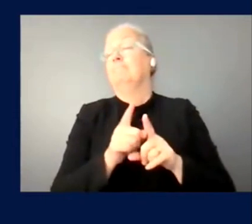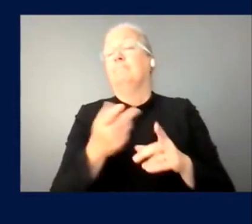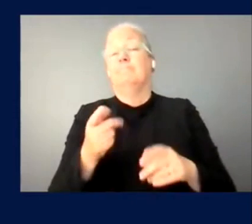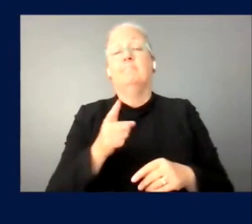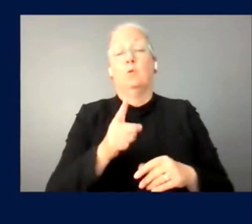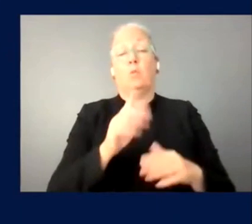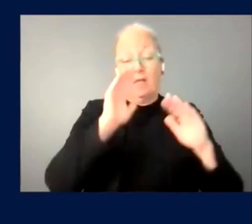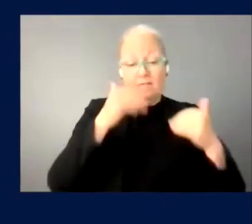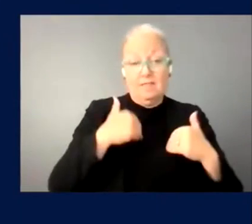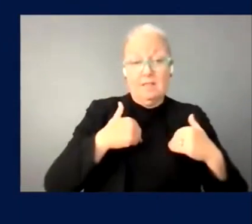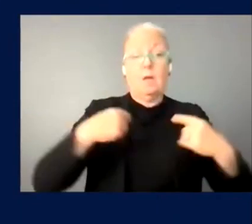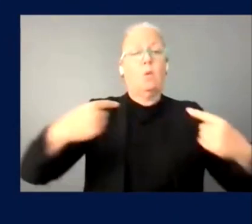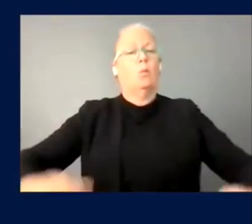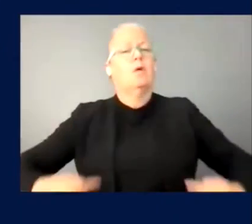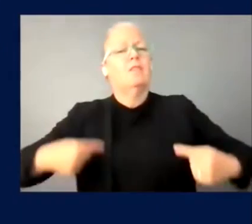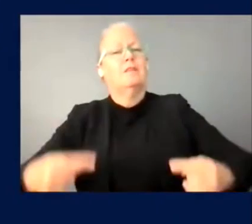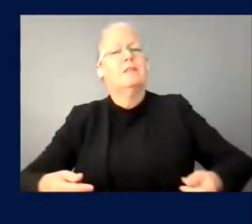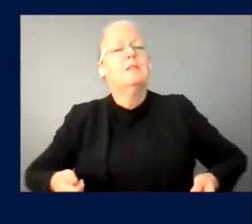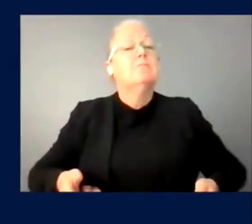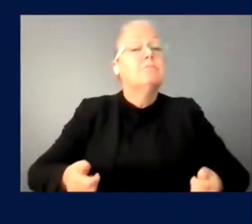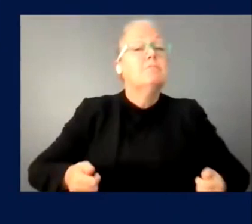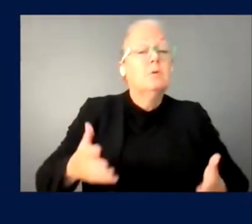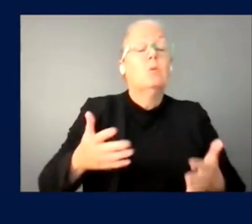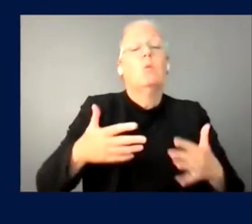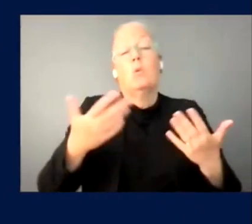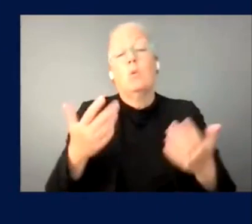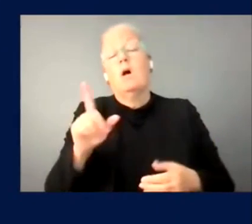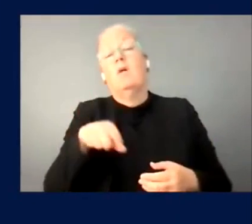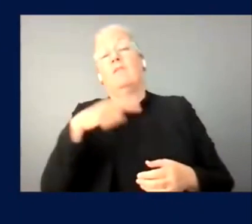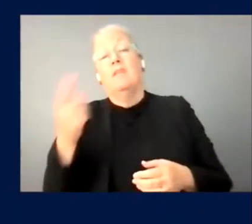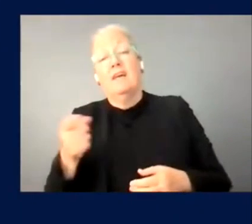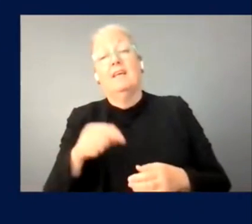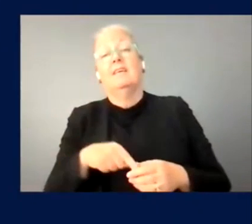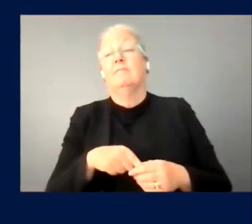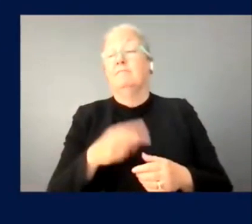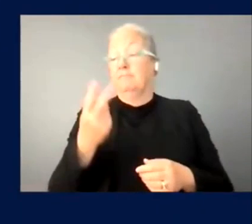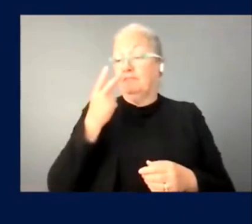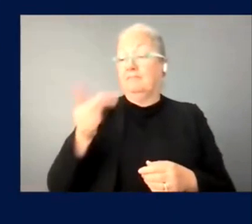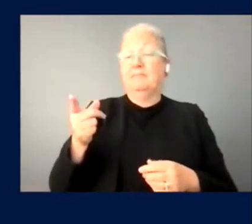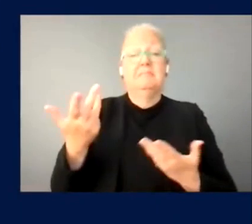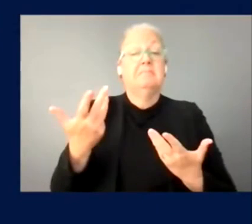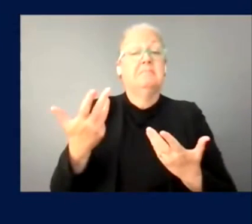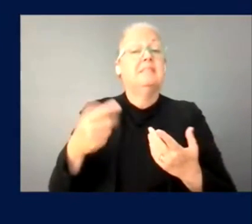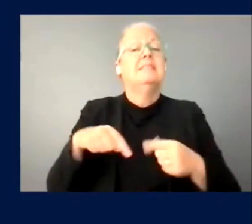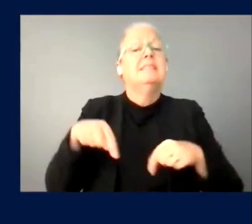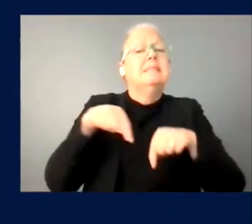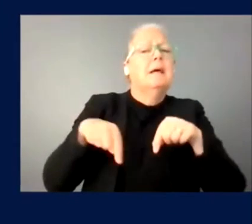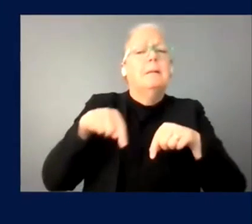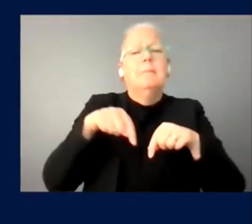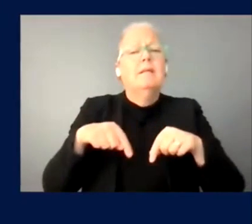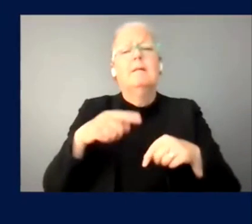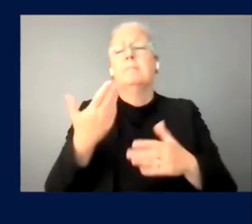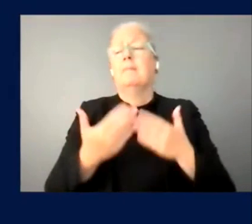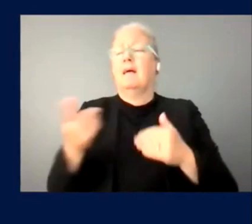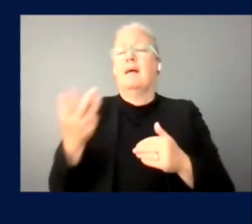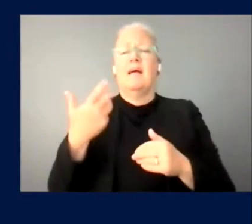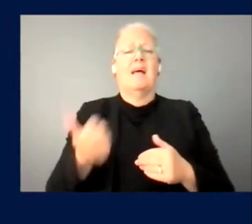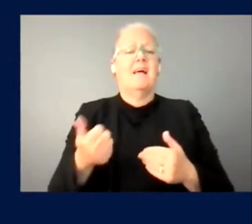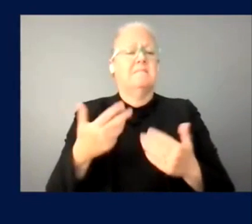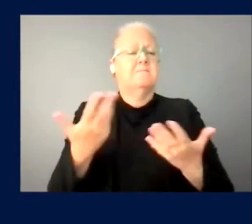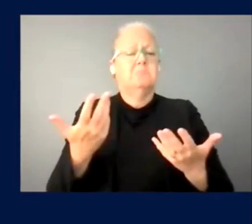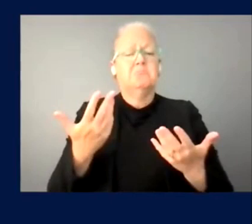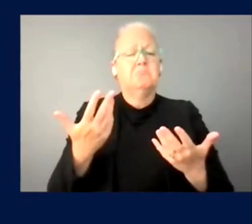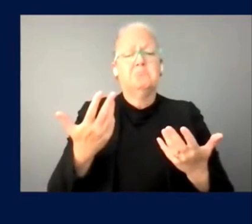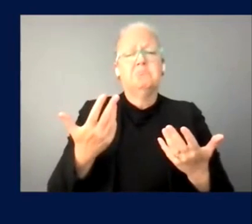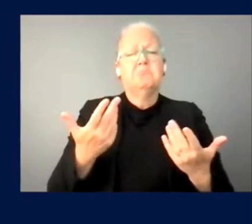user, and some people also go from being visibly disabled, maybe if they're using mobility equipment, to non-visibly